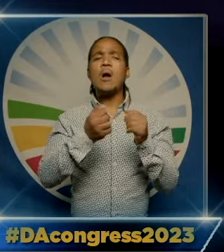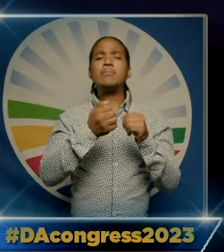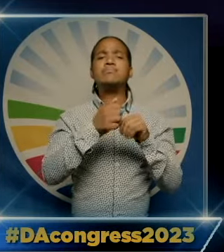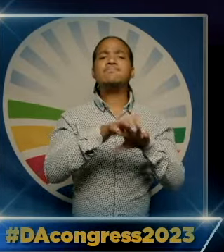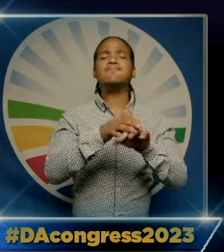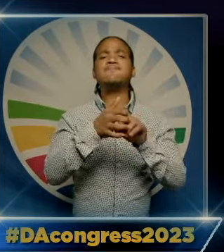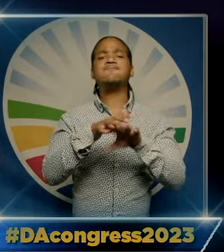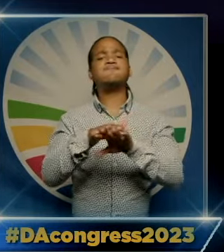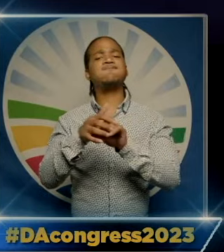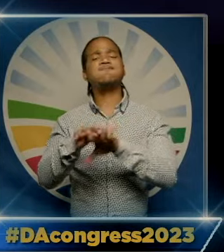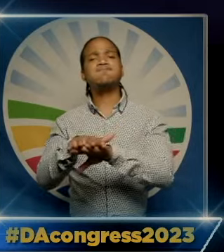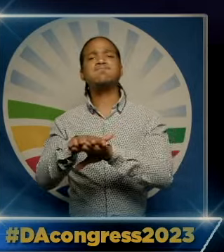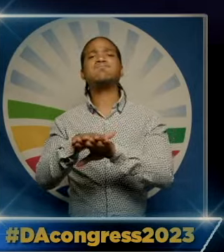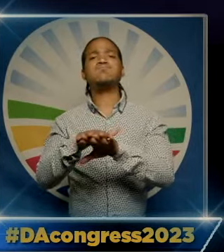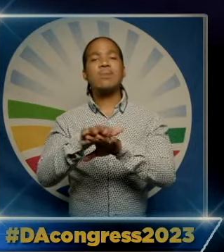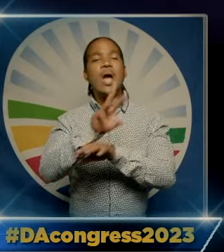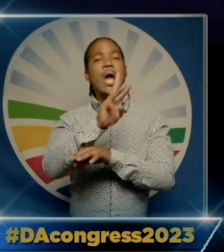without exception.